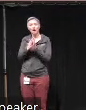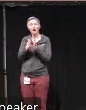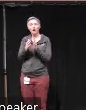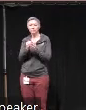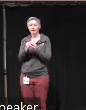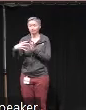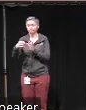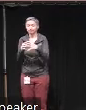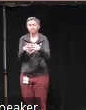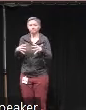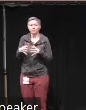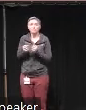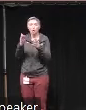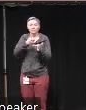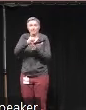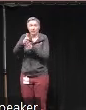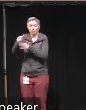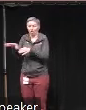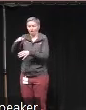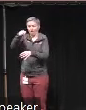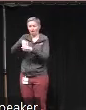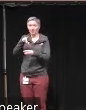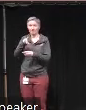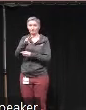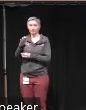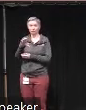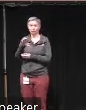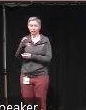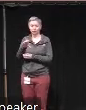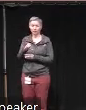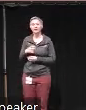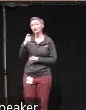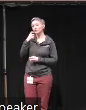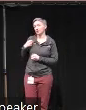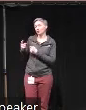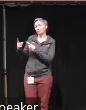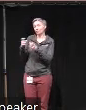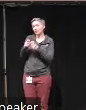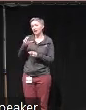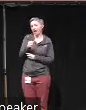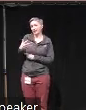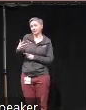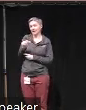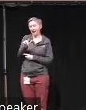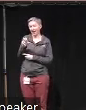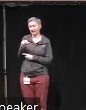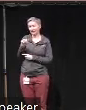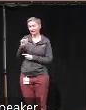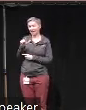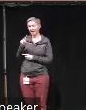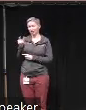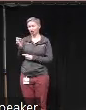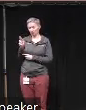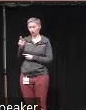our Deaf Wellness Center. We have also recently recruited Eileen Aljur